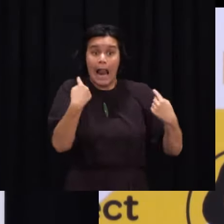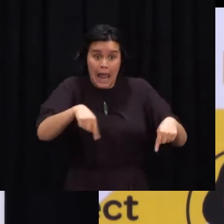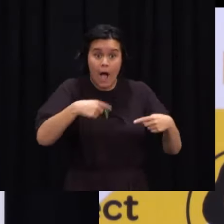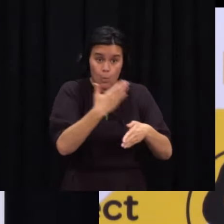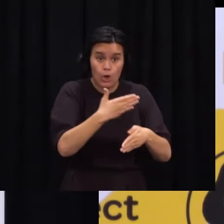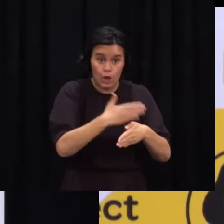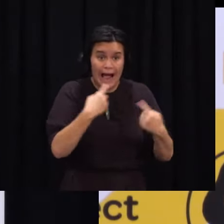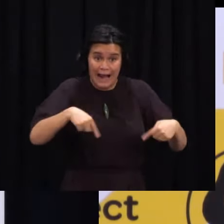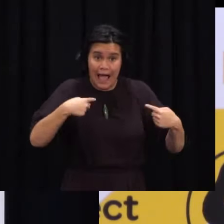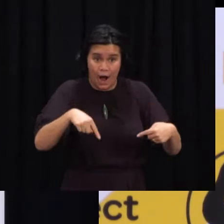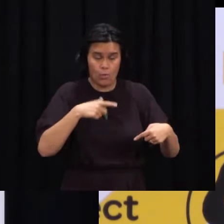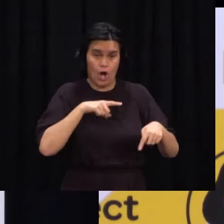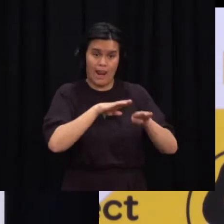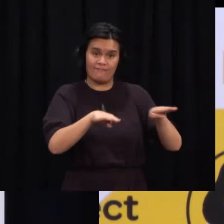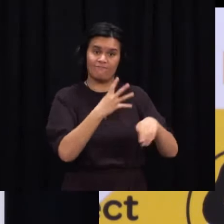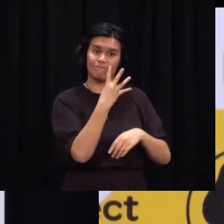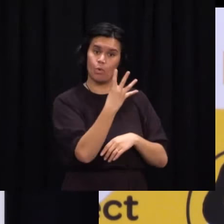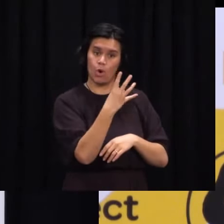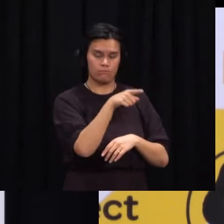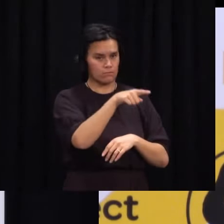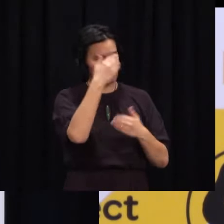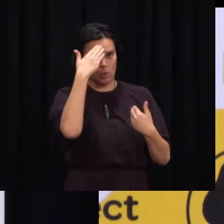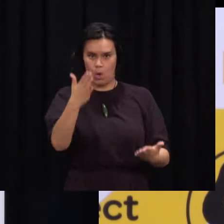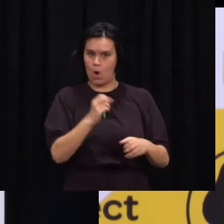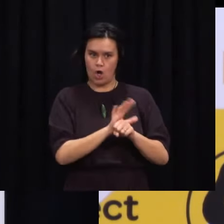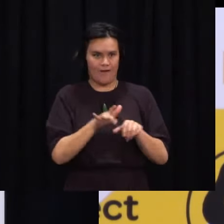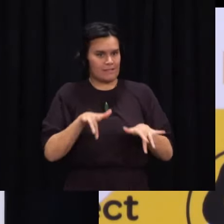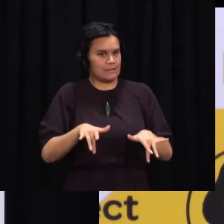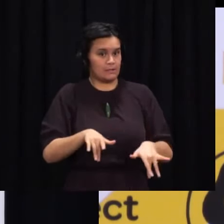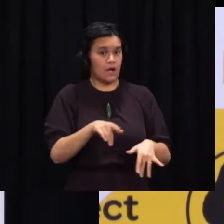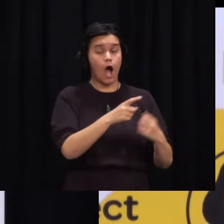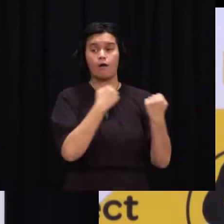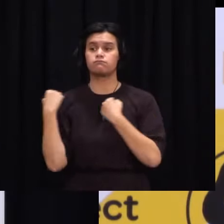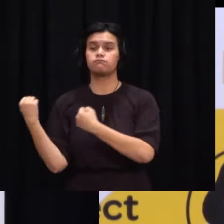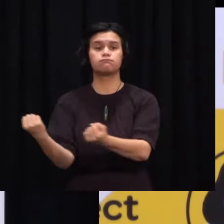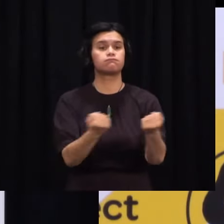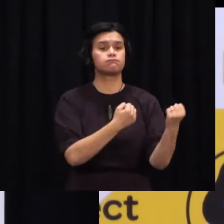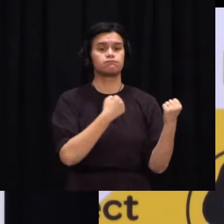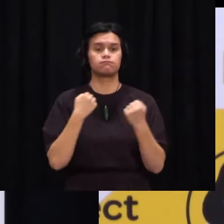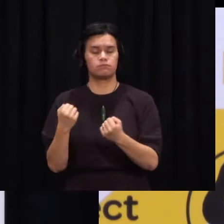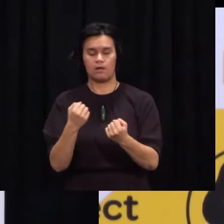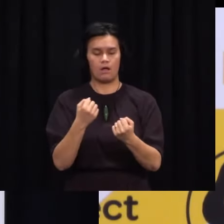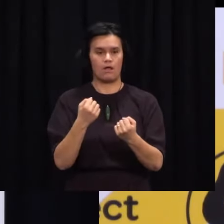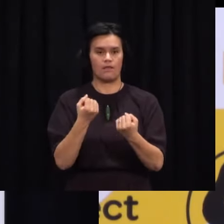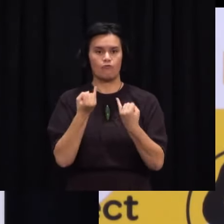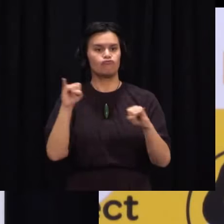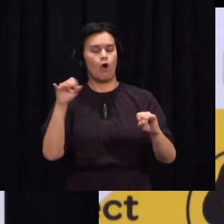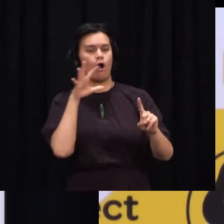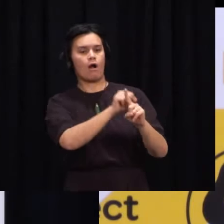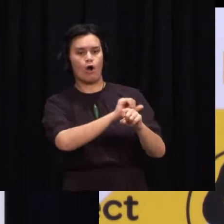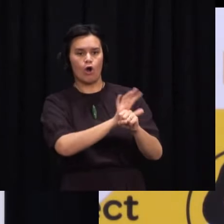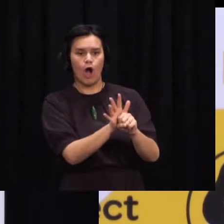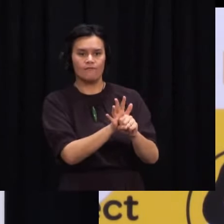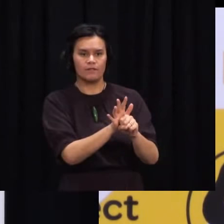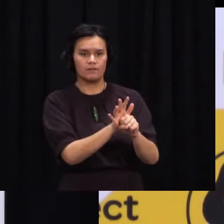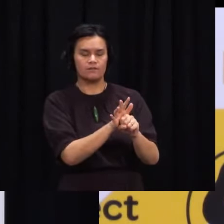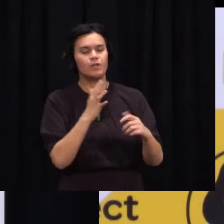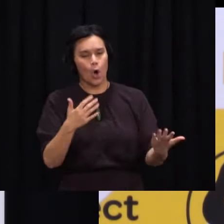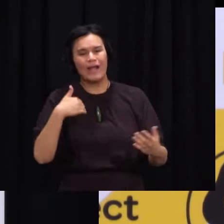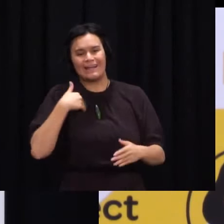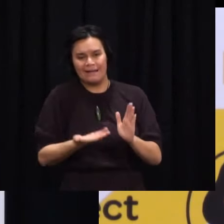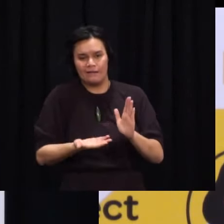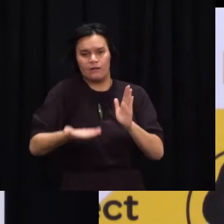which has level 2 restrictions, that gives an extra layer of protection to all our communities when we need it most. Prime Minister, just on the